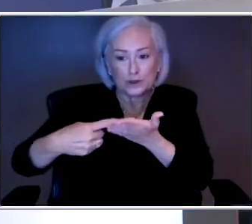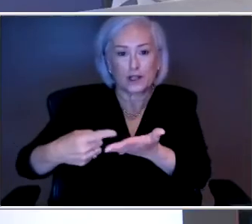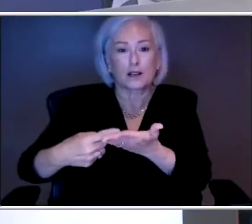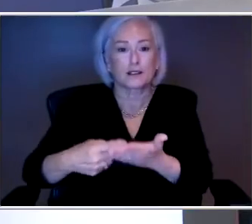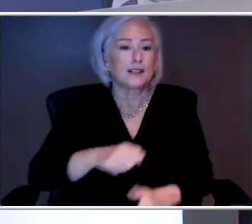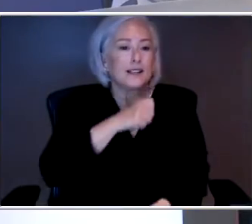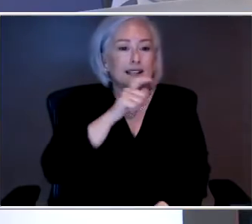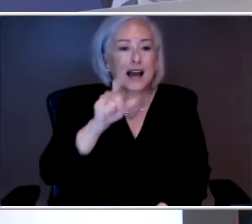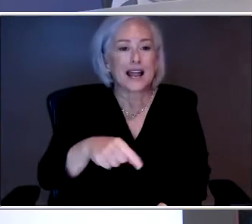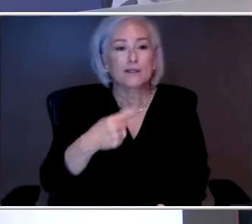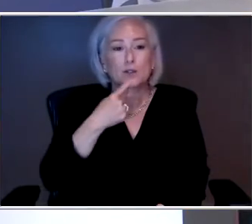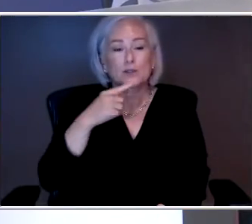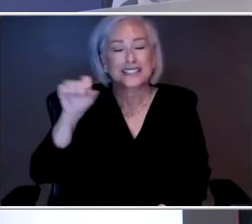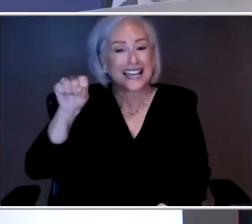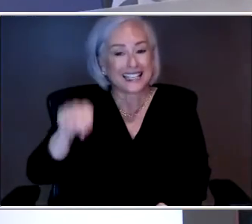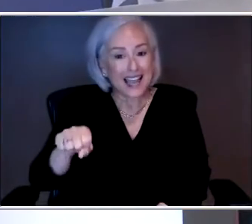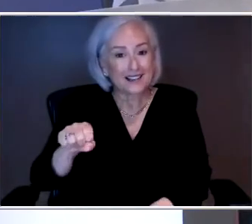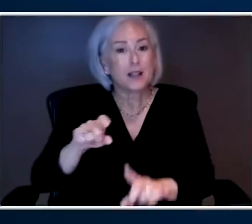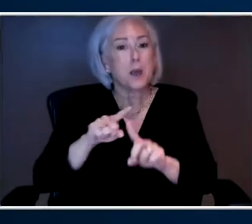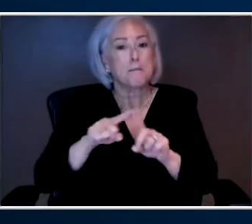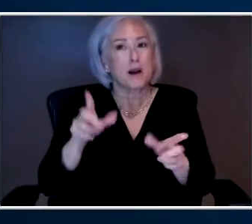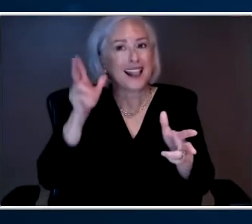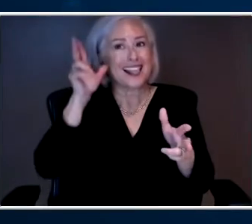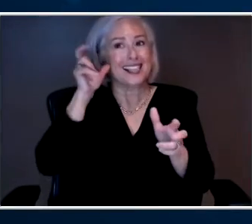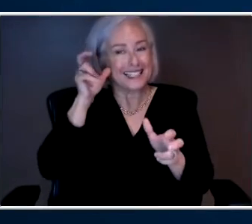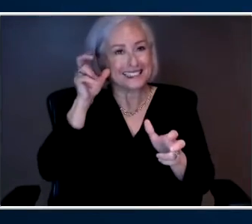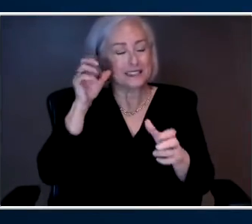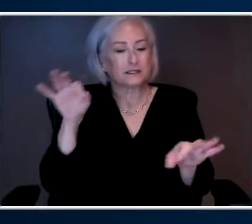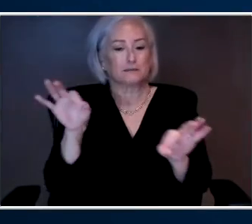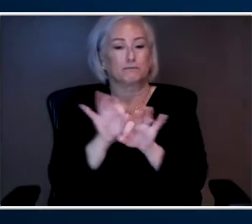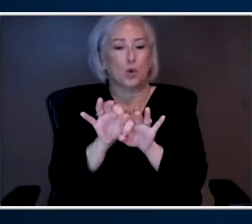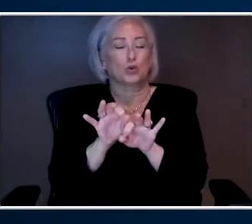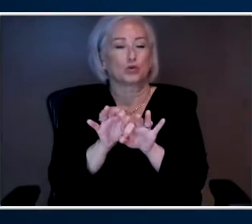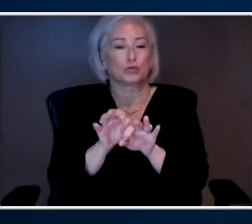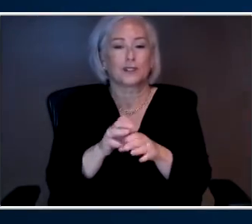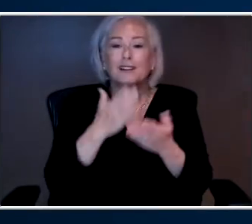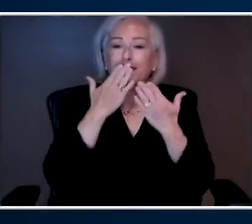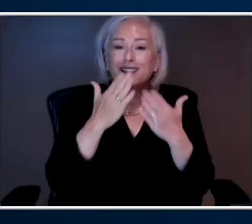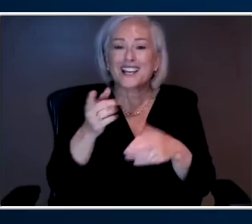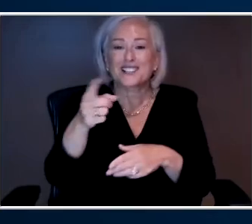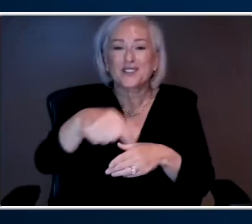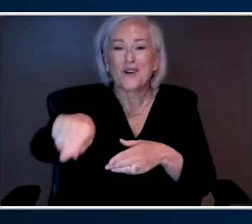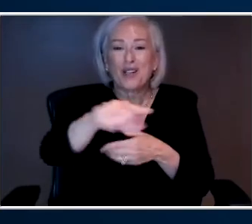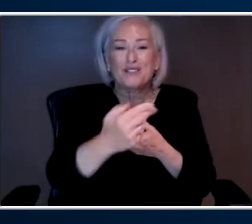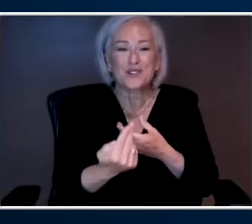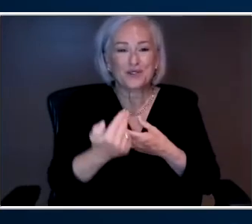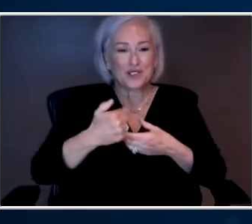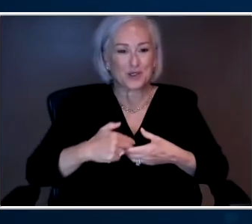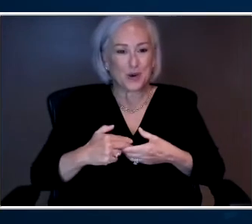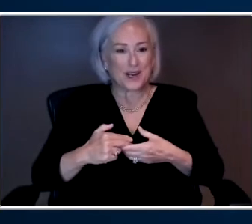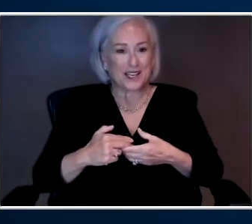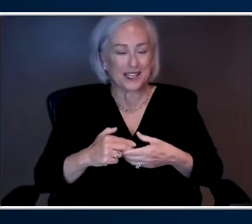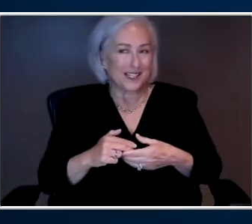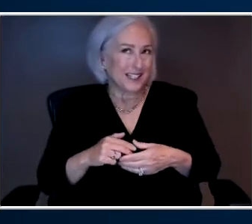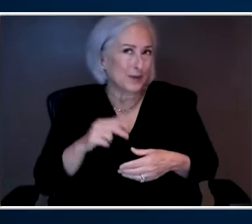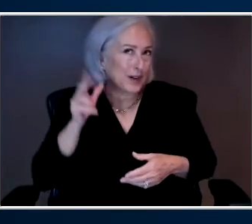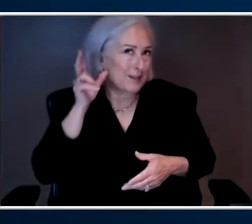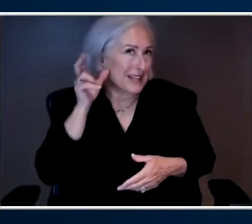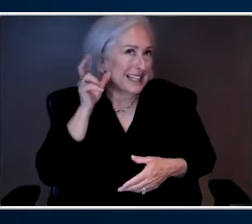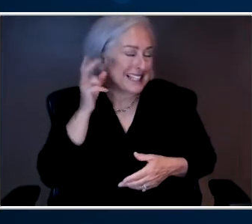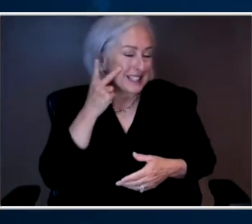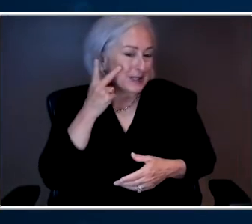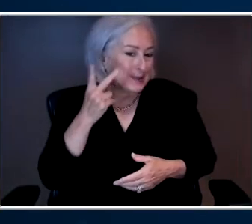for all you do. Thanks to our guests, and we can't wait to hear what Frank is working on next. So this is a to